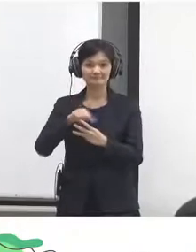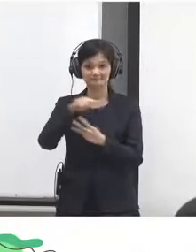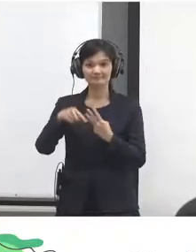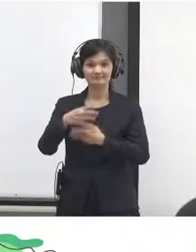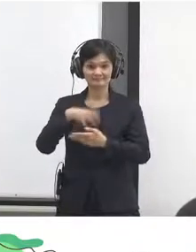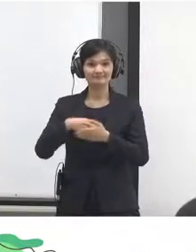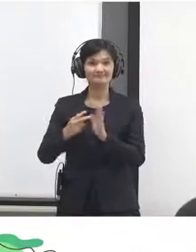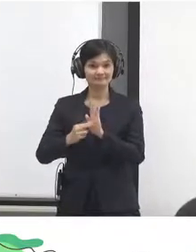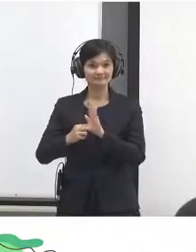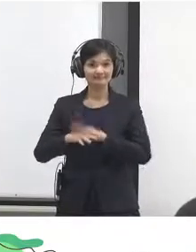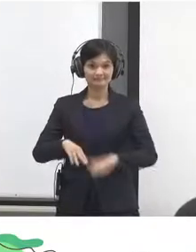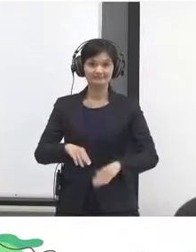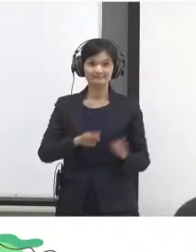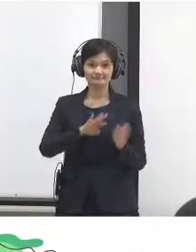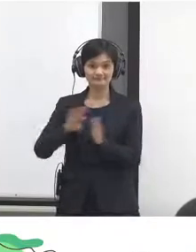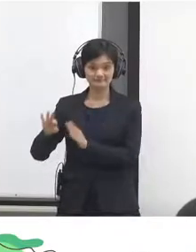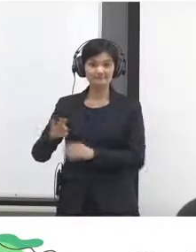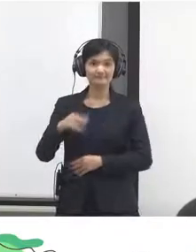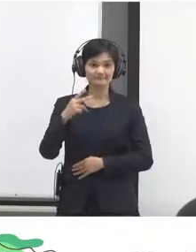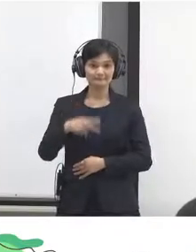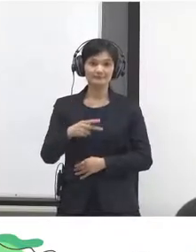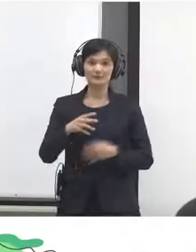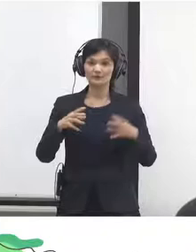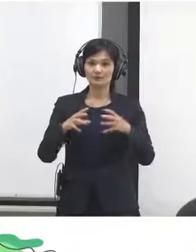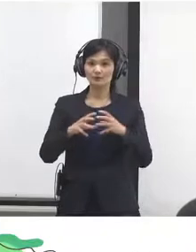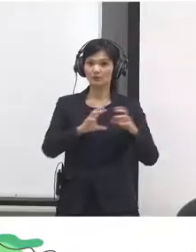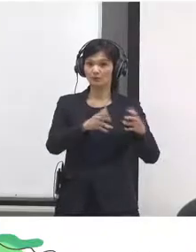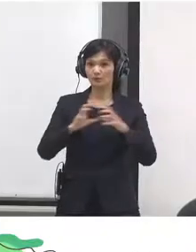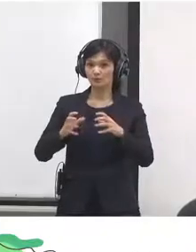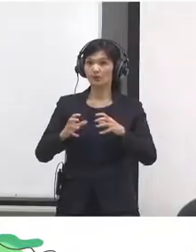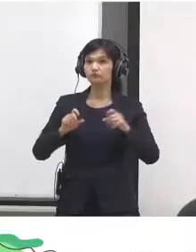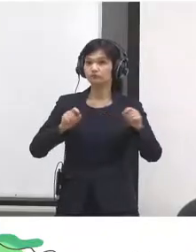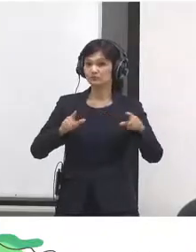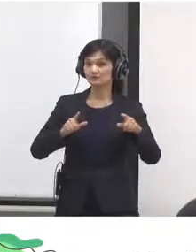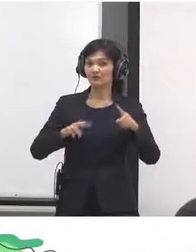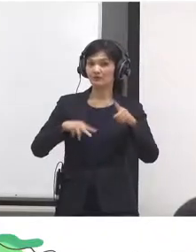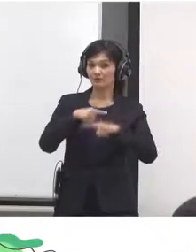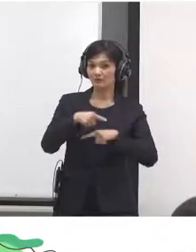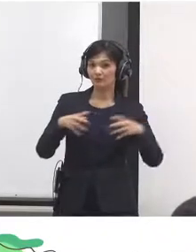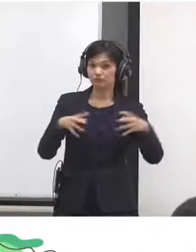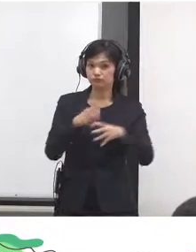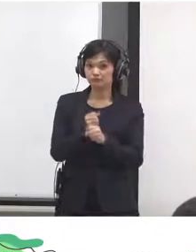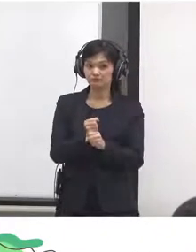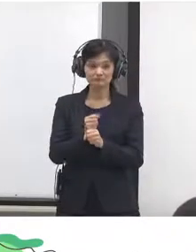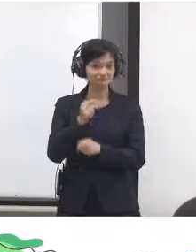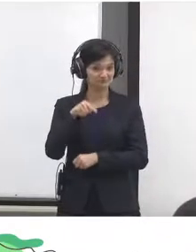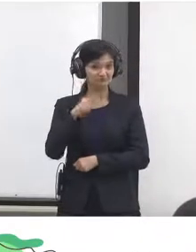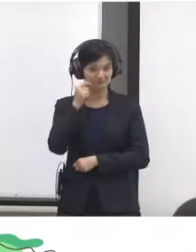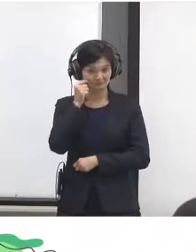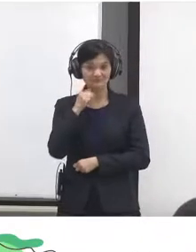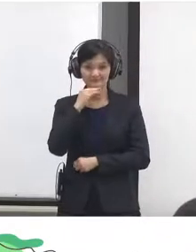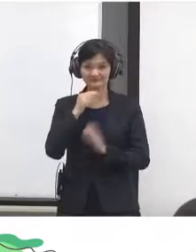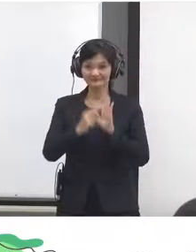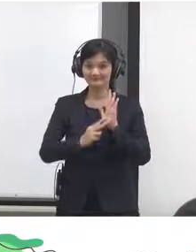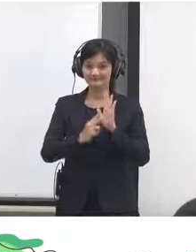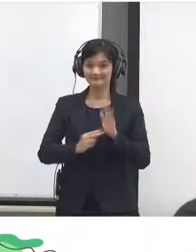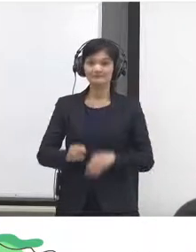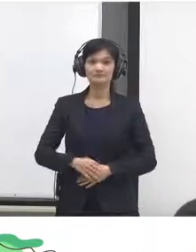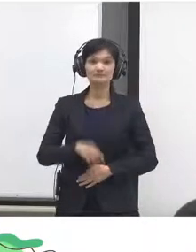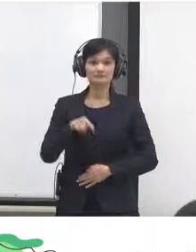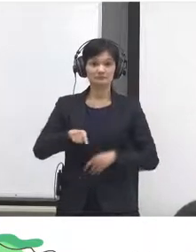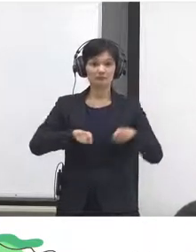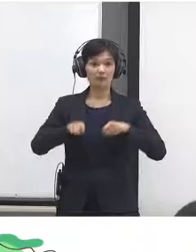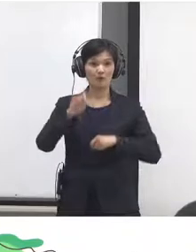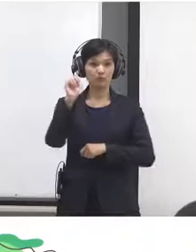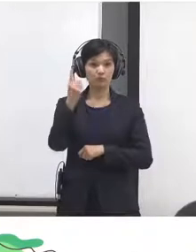overseas collaboration, because it's quite hard. So how this project start? So last